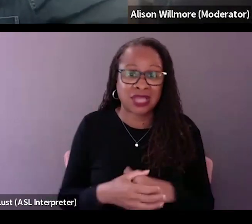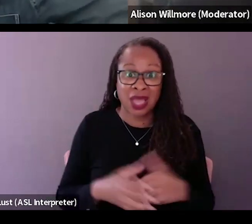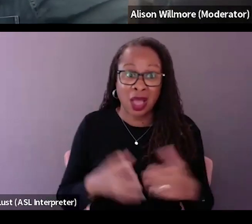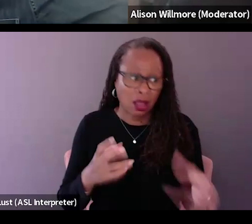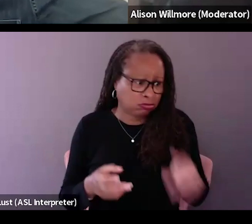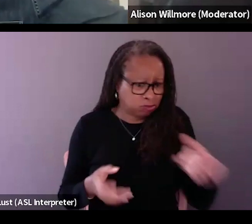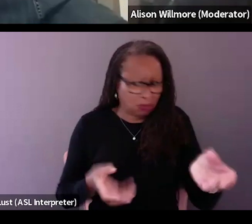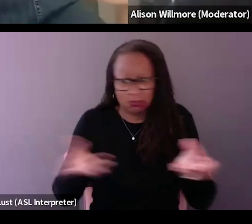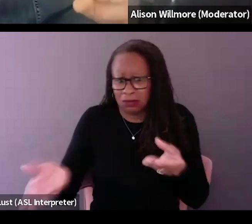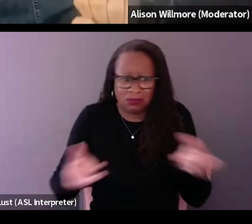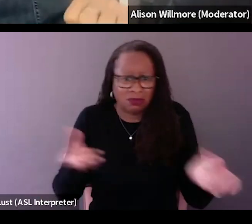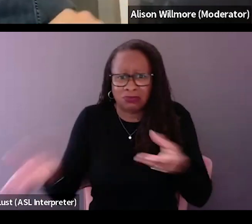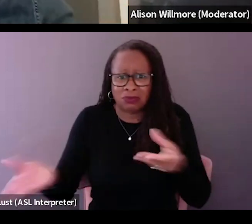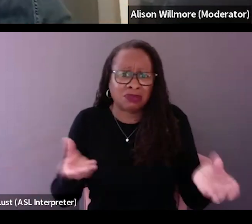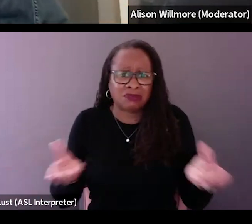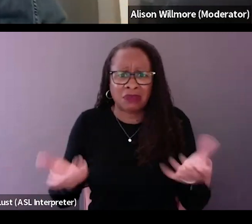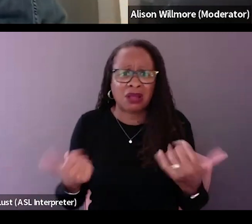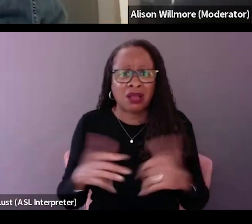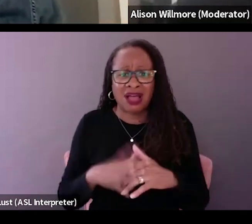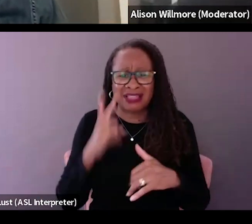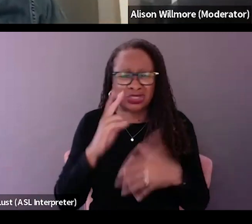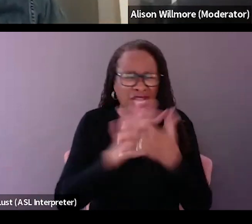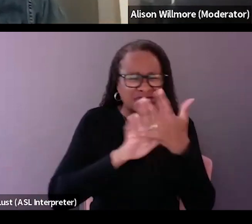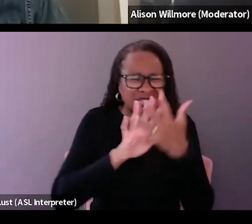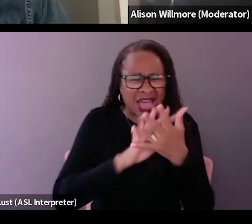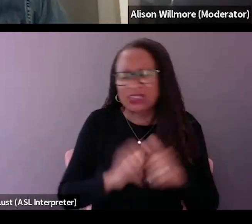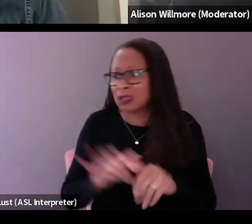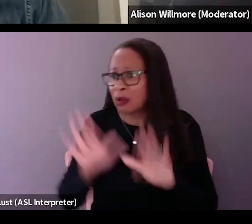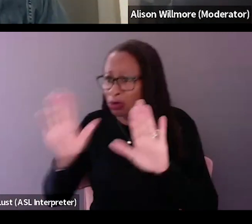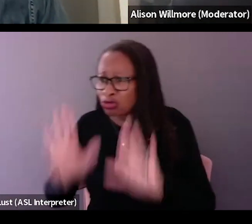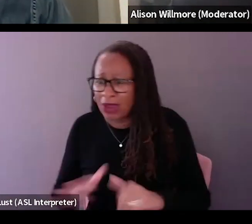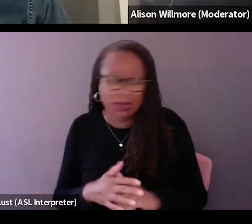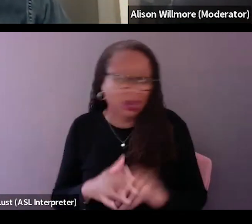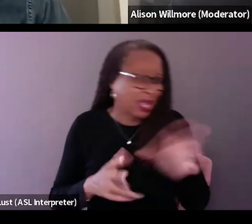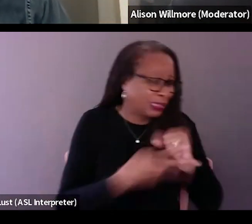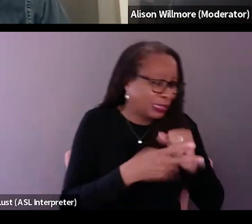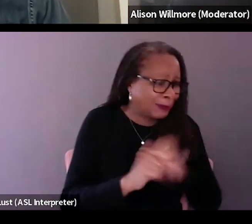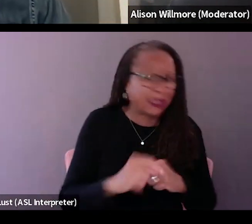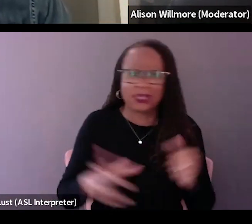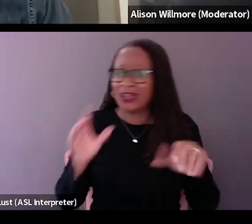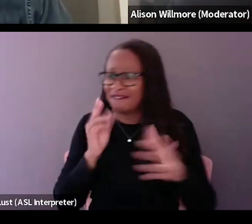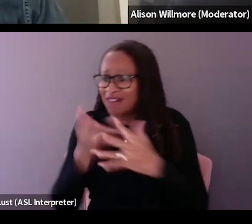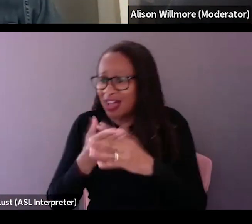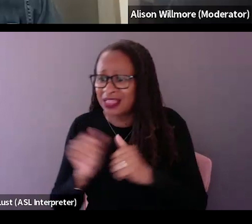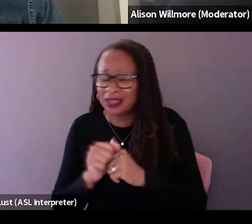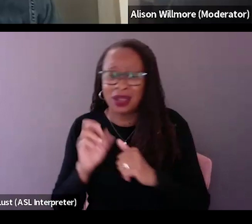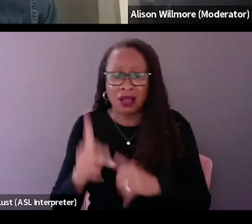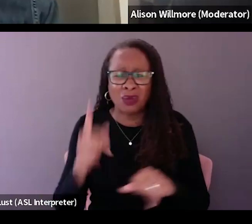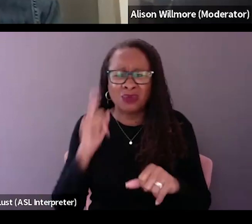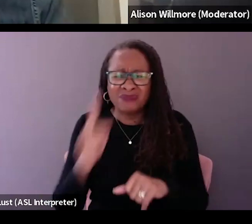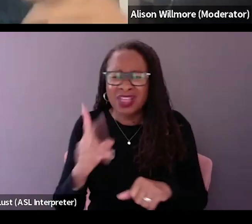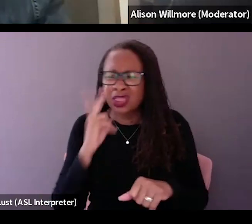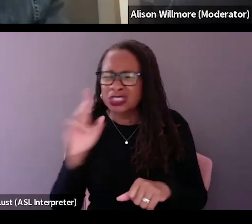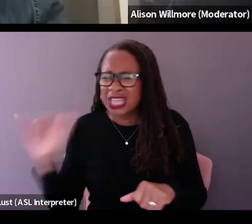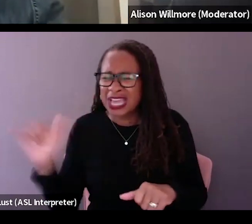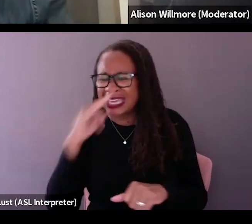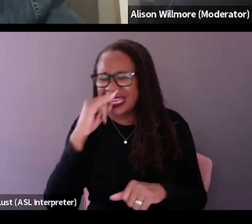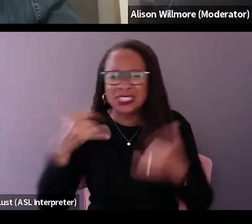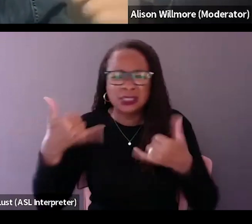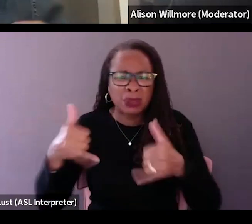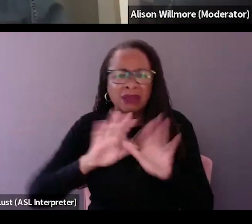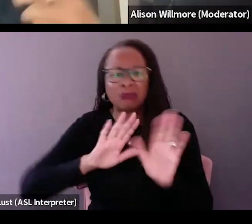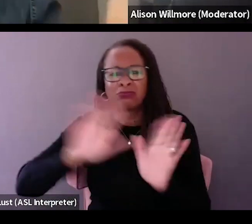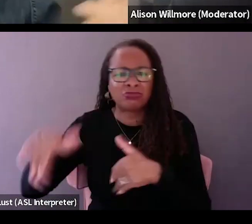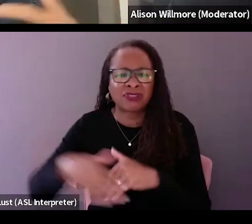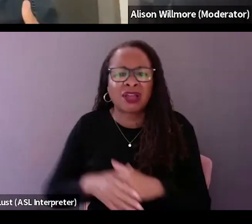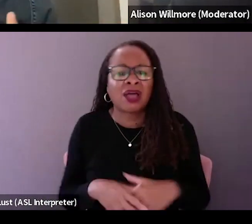static, throw it in a corner. This one just looks like the kids, you know, the toddlers playing, throw it in the corner. Oh, wow, here's her wedding to